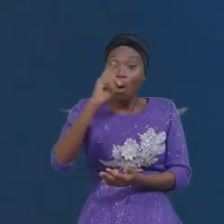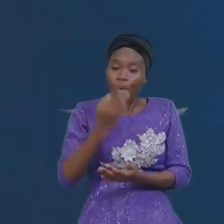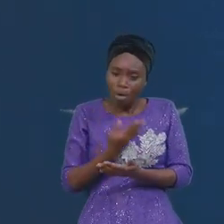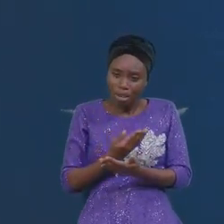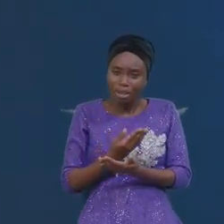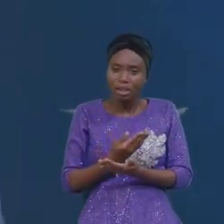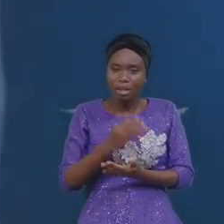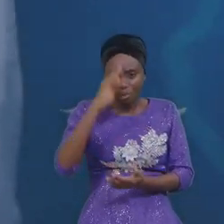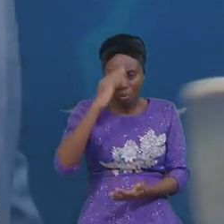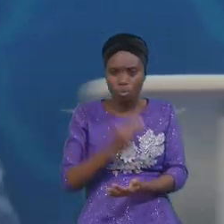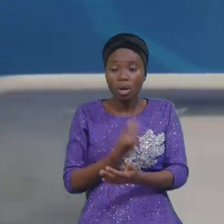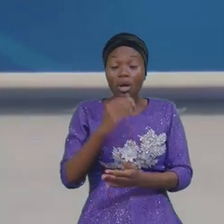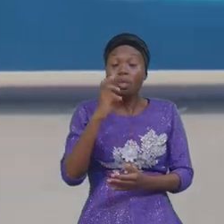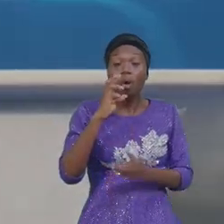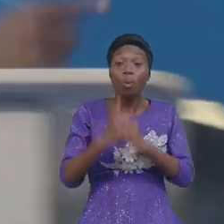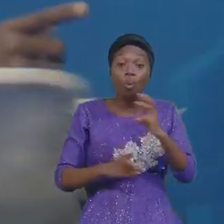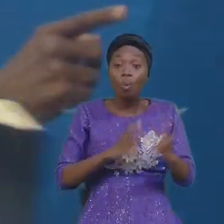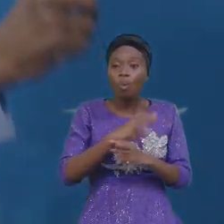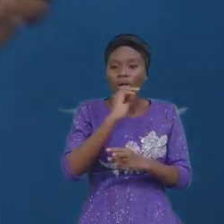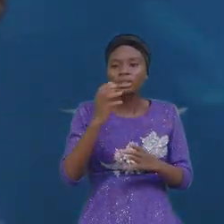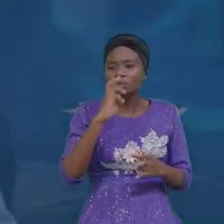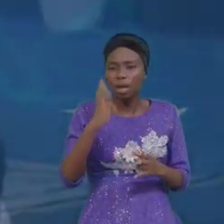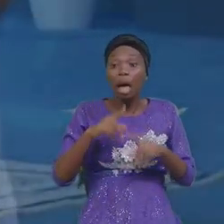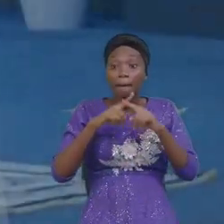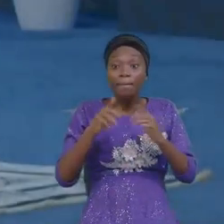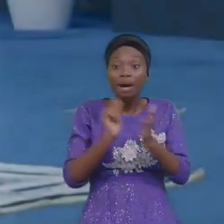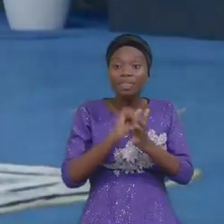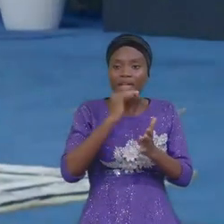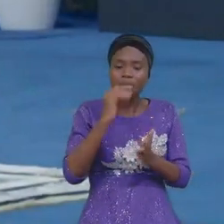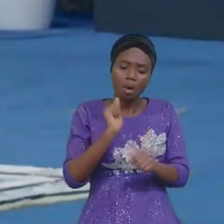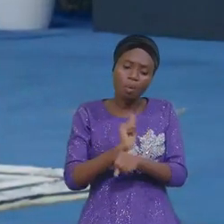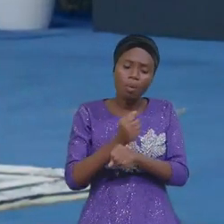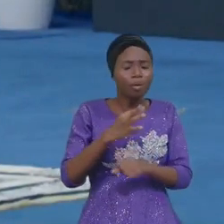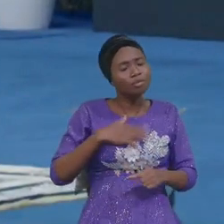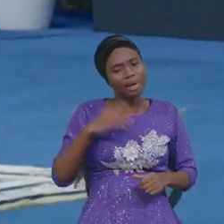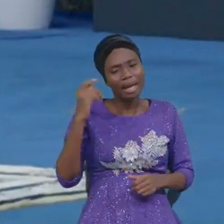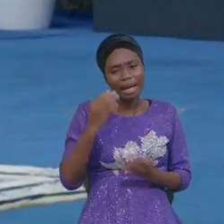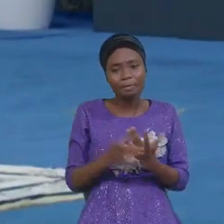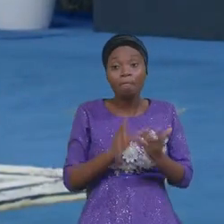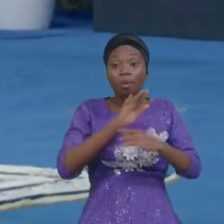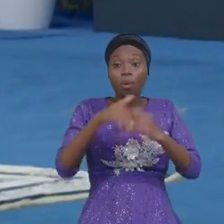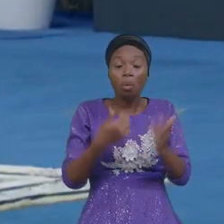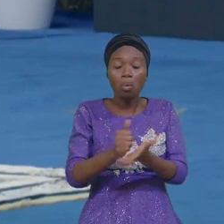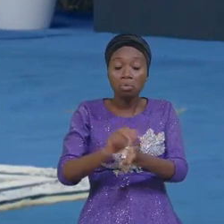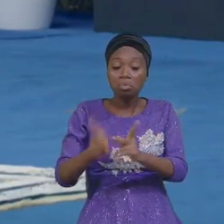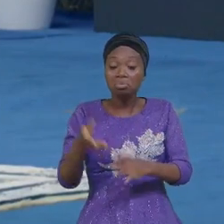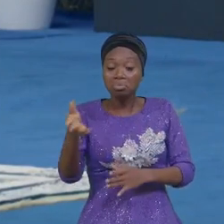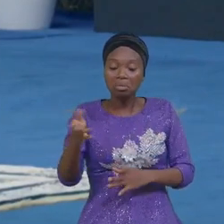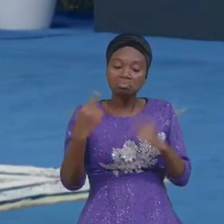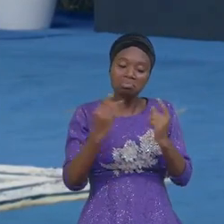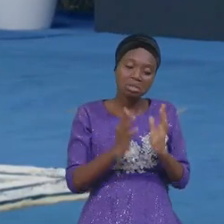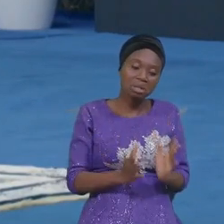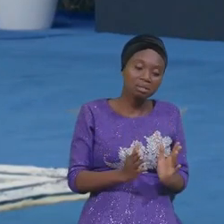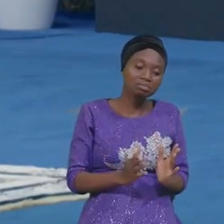is rotten. But understand, that's the work of my hand. All those people there, the sinner, the